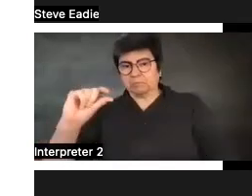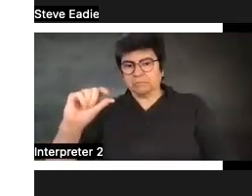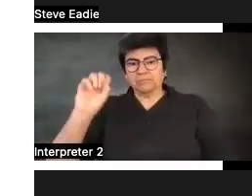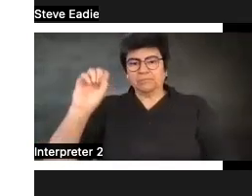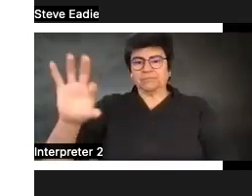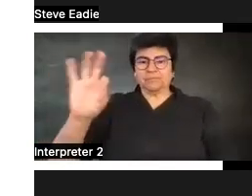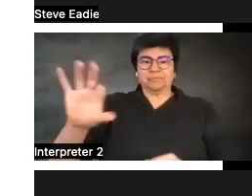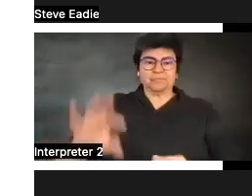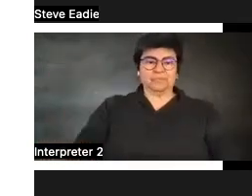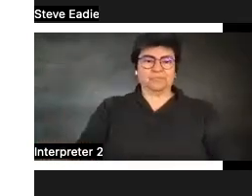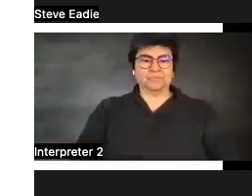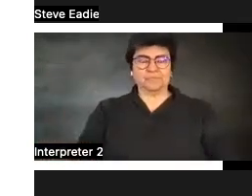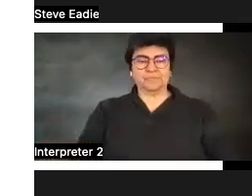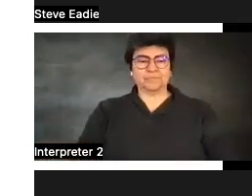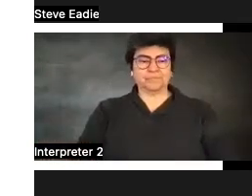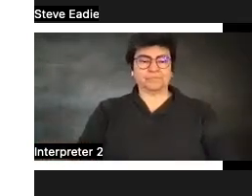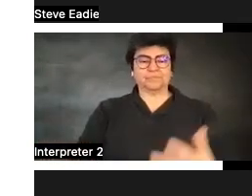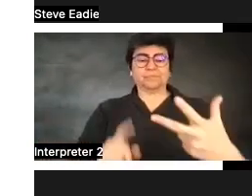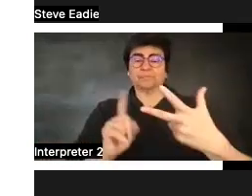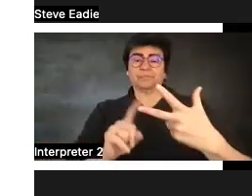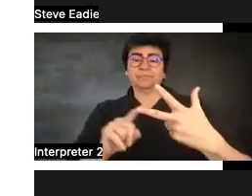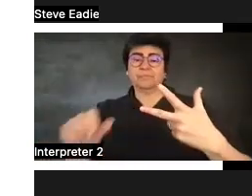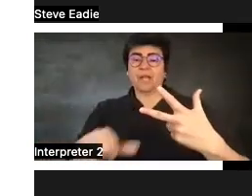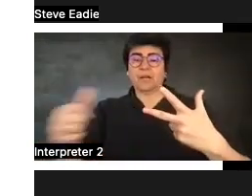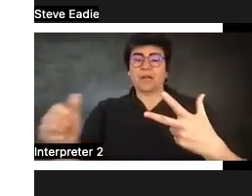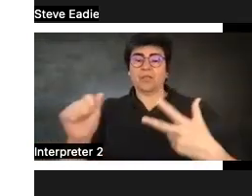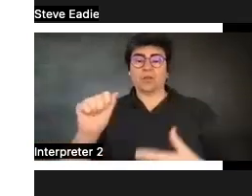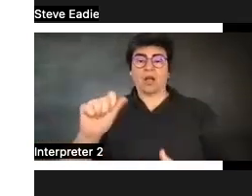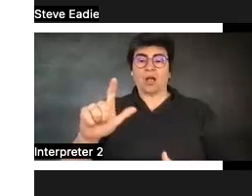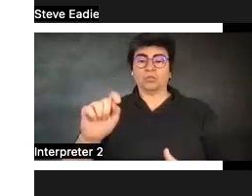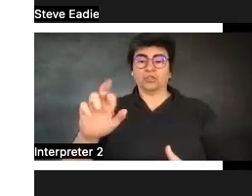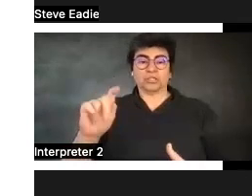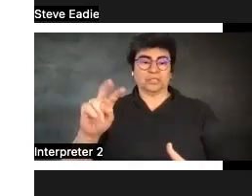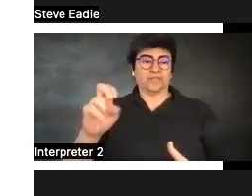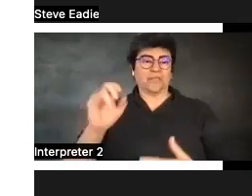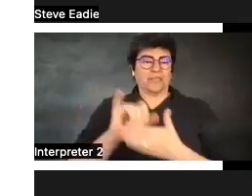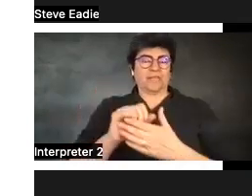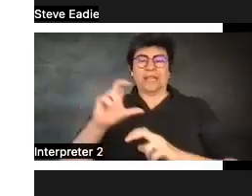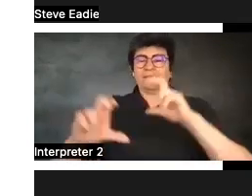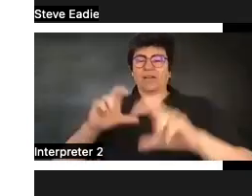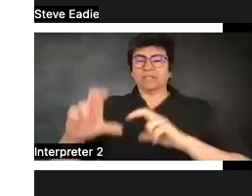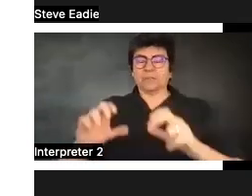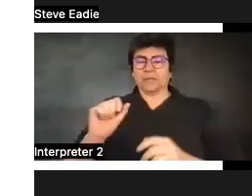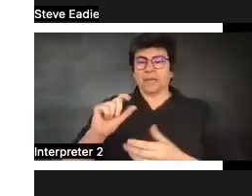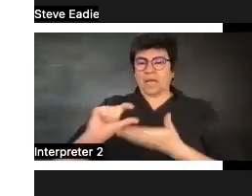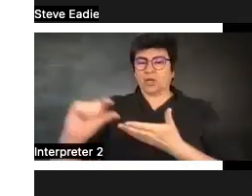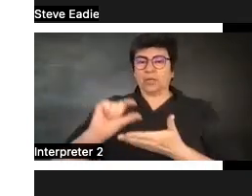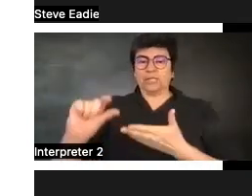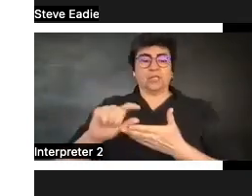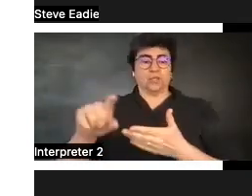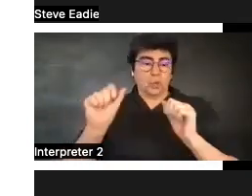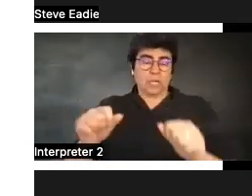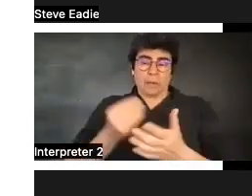out. There's another alternative, and that's investment annuities that you basically can also